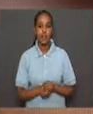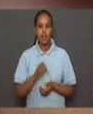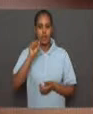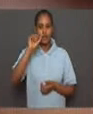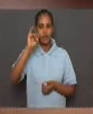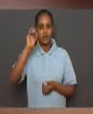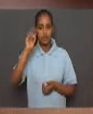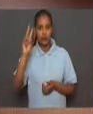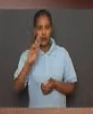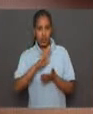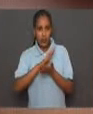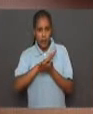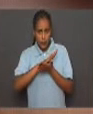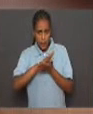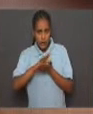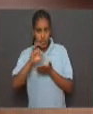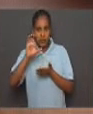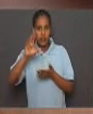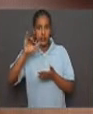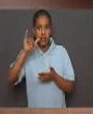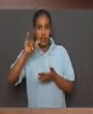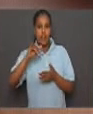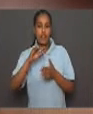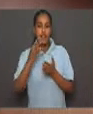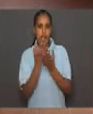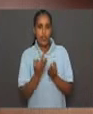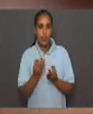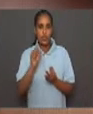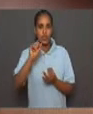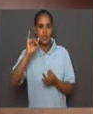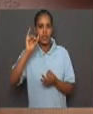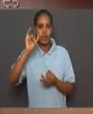Quartz is a pure crystalline form of silica.